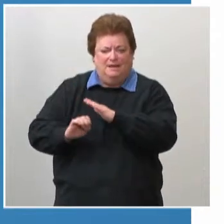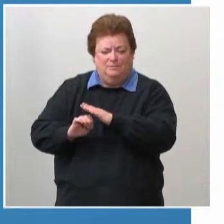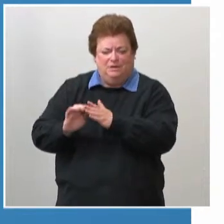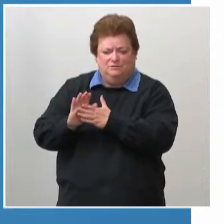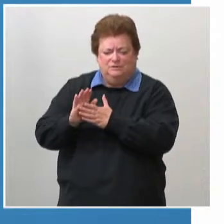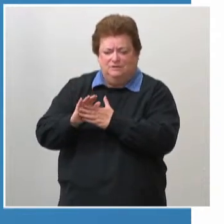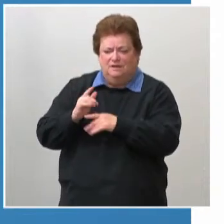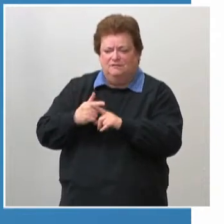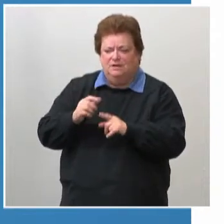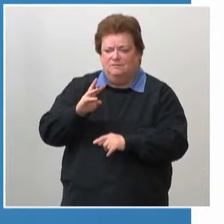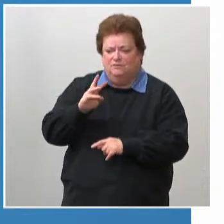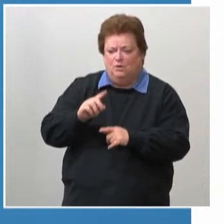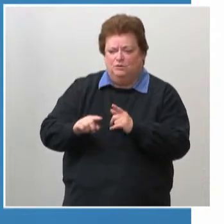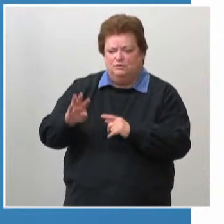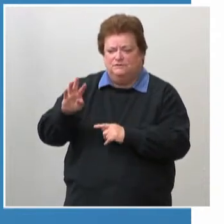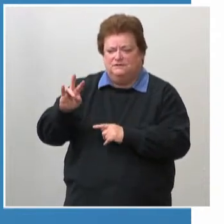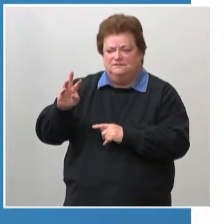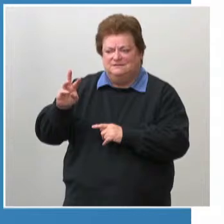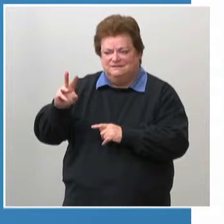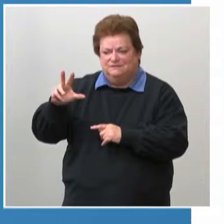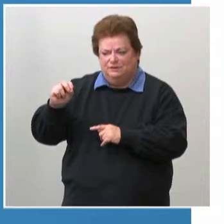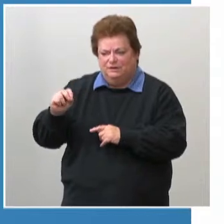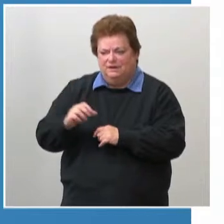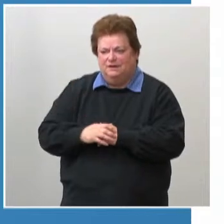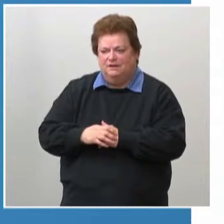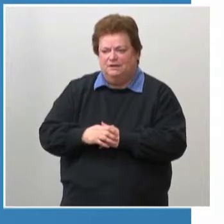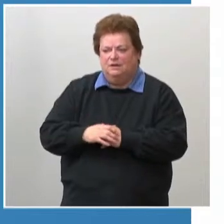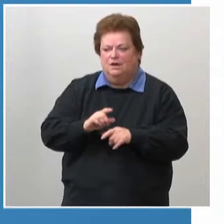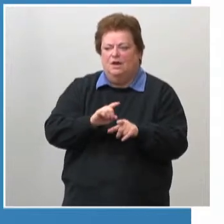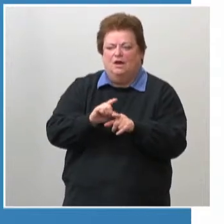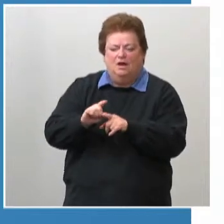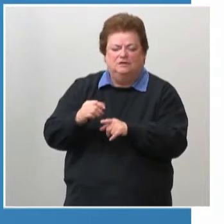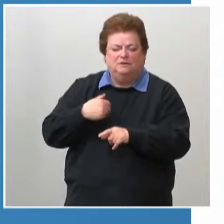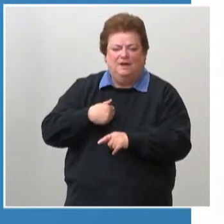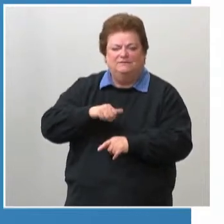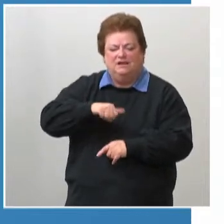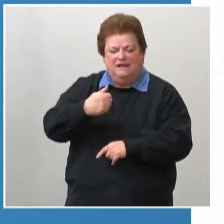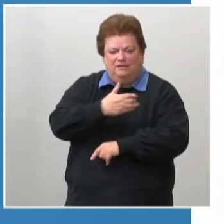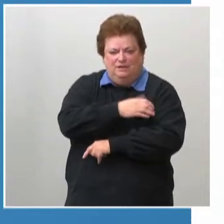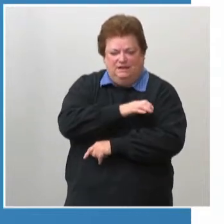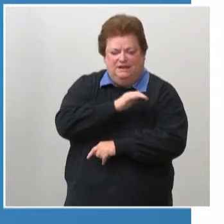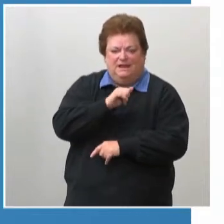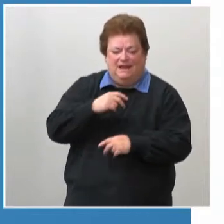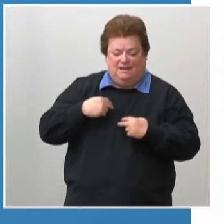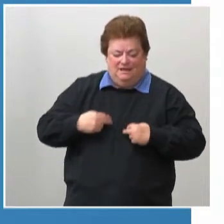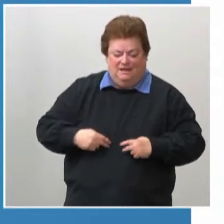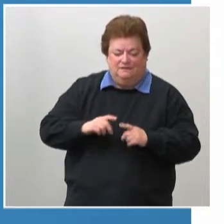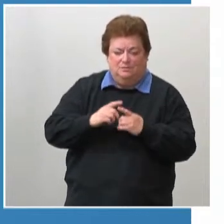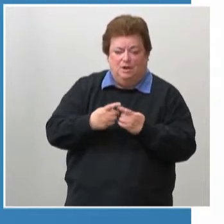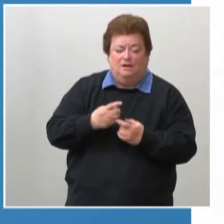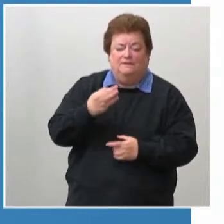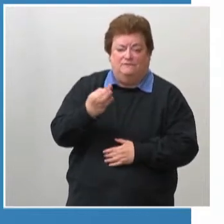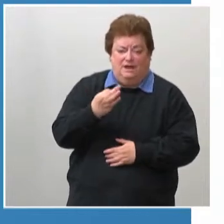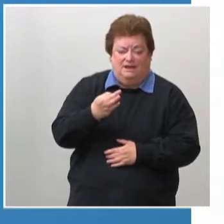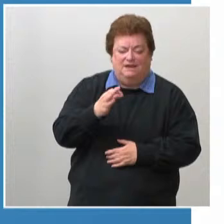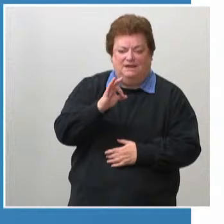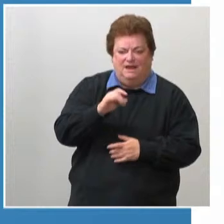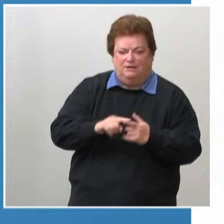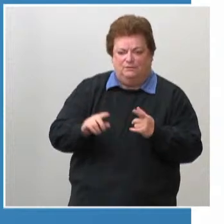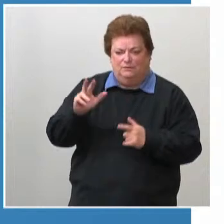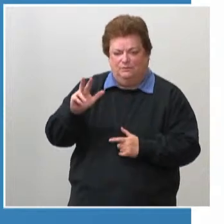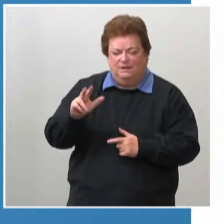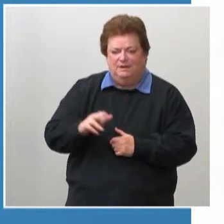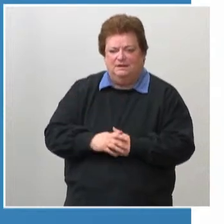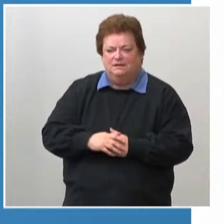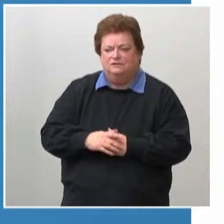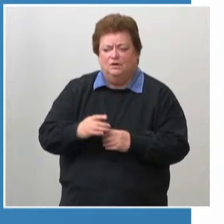4 to 6:30. We also have another clinic at the Health Department this Friday from 9 to 3.